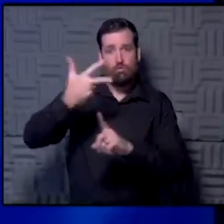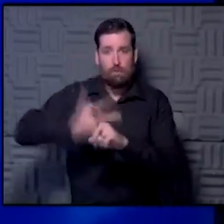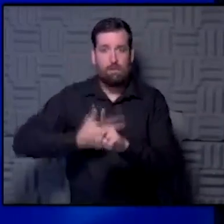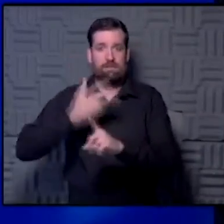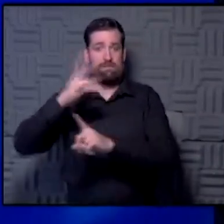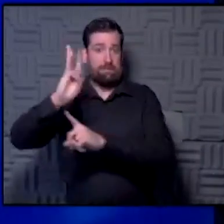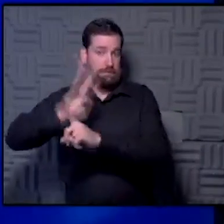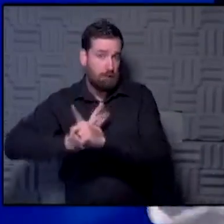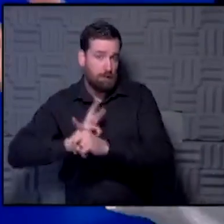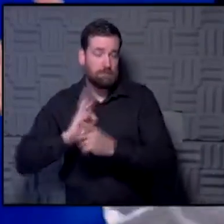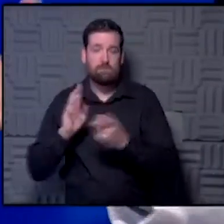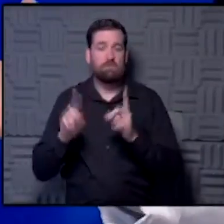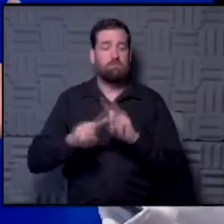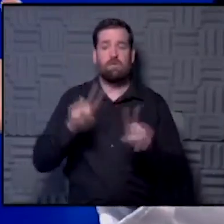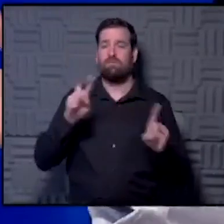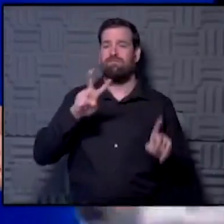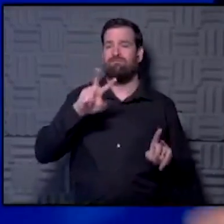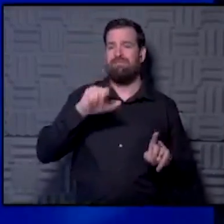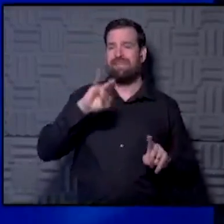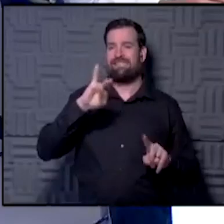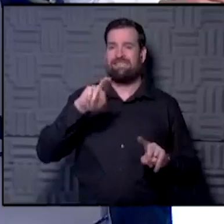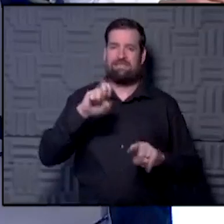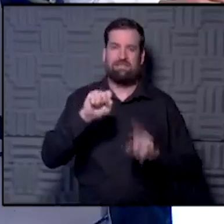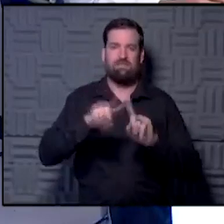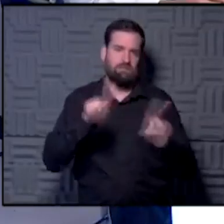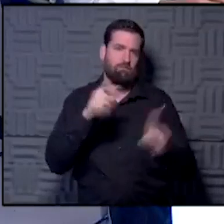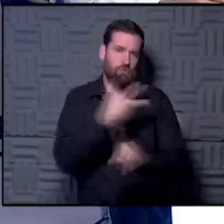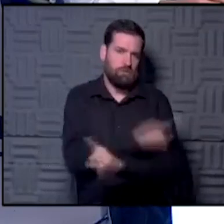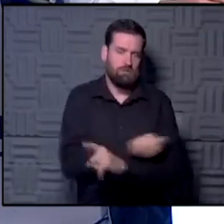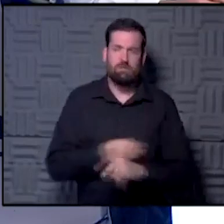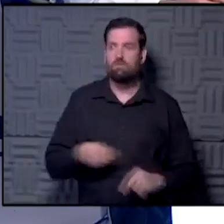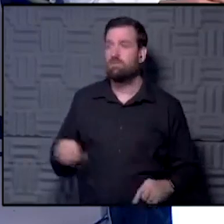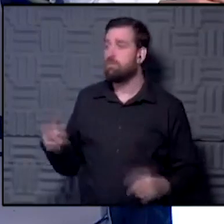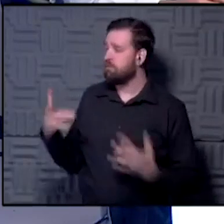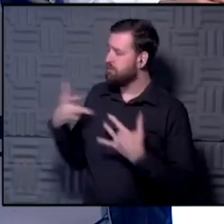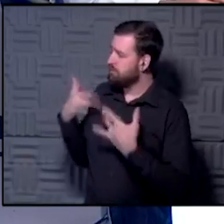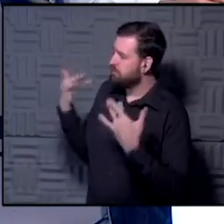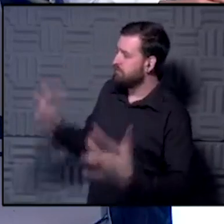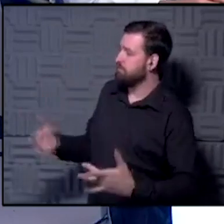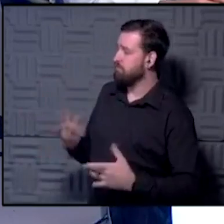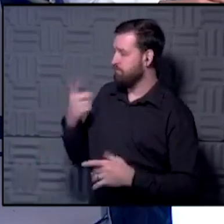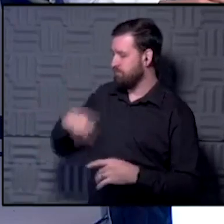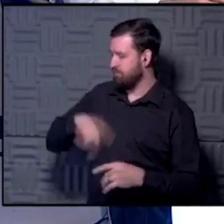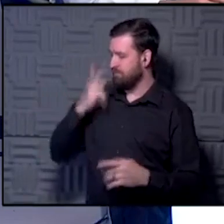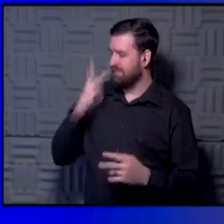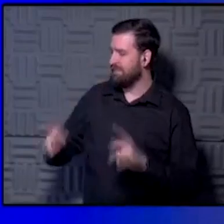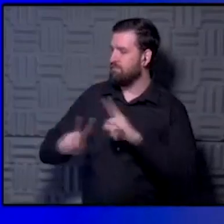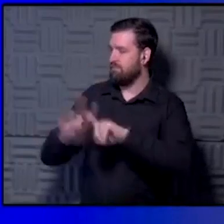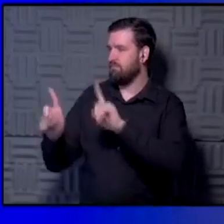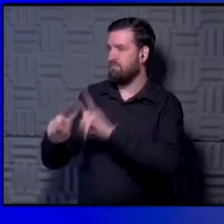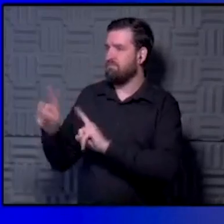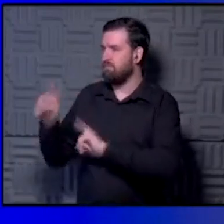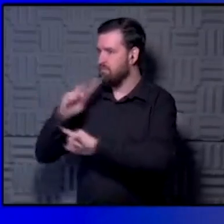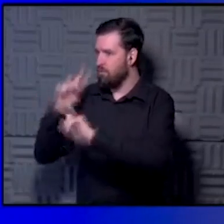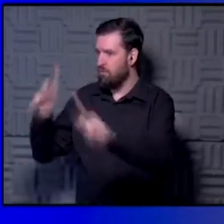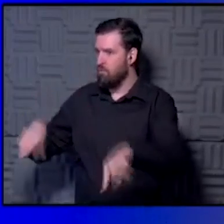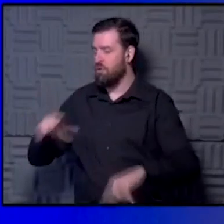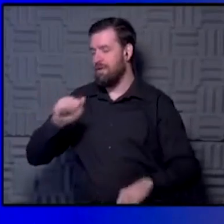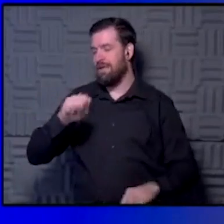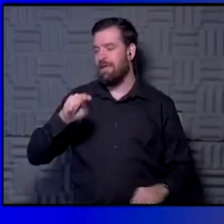6 months. But vaccines work a little differently than that. Yeah, I mean, in general, we've seen different reports of